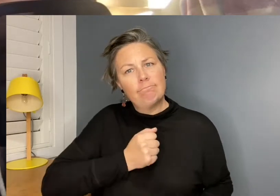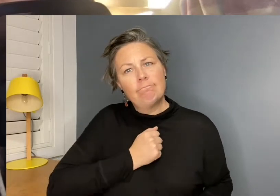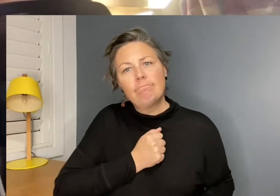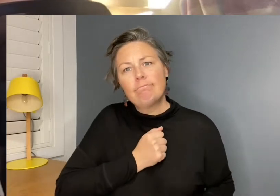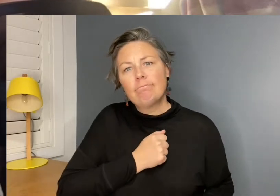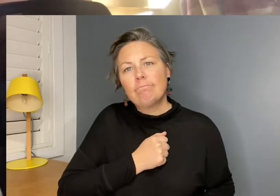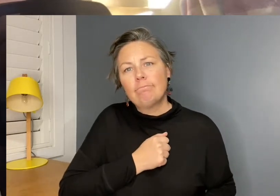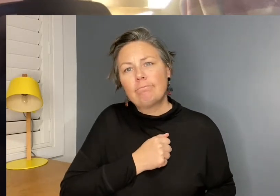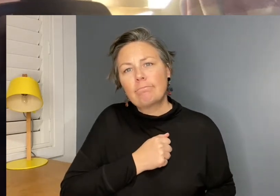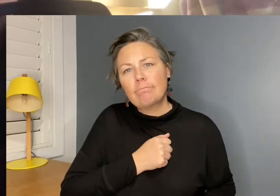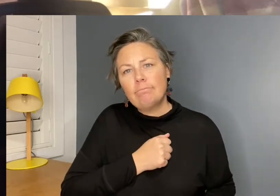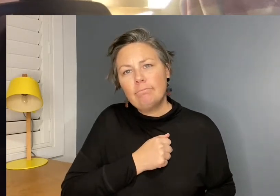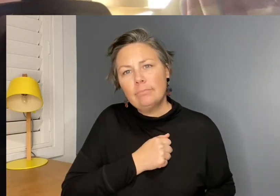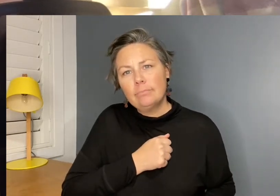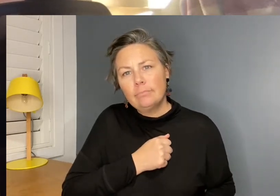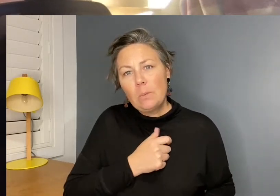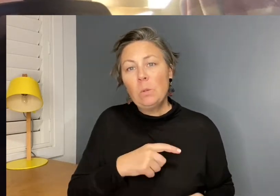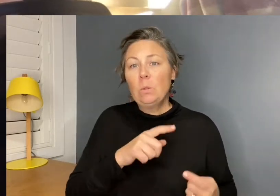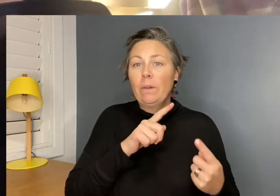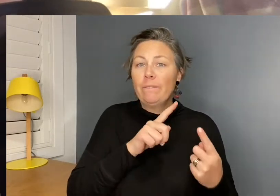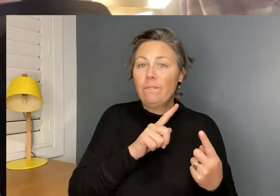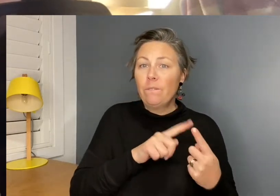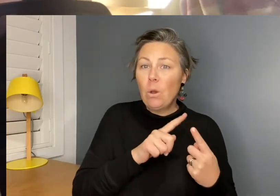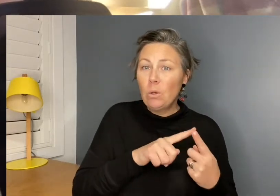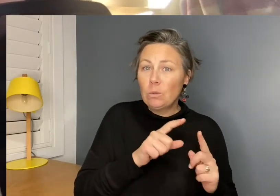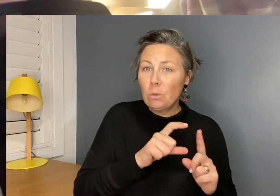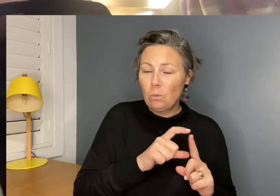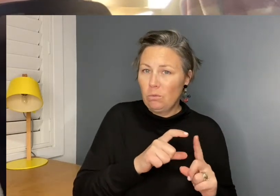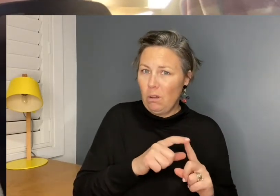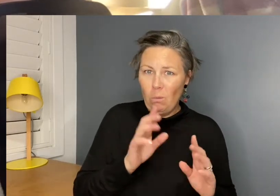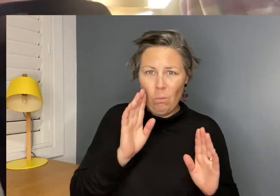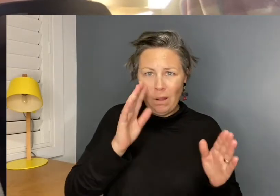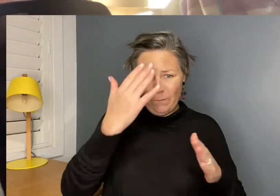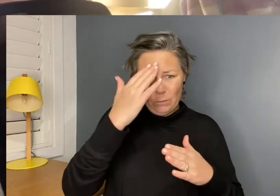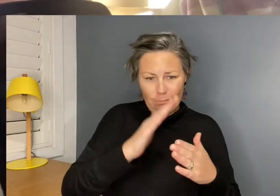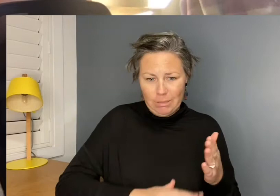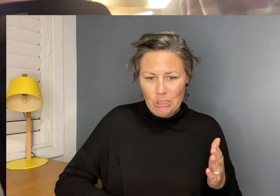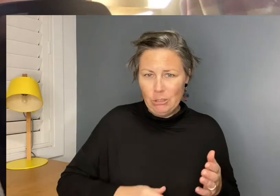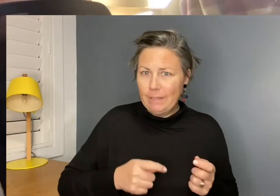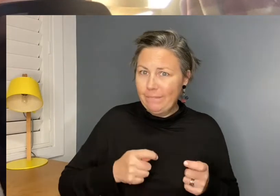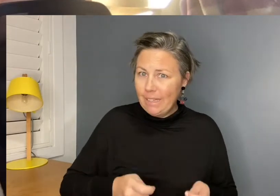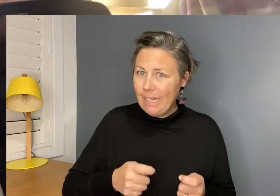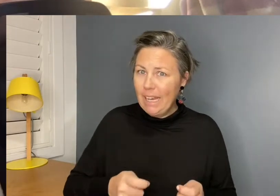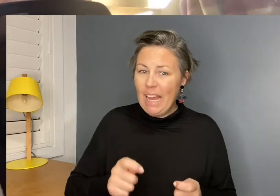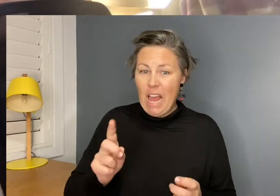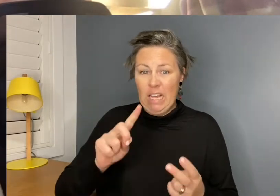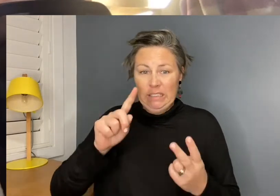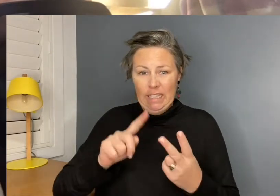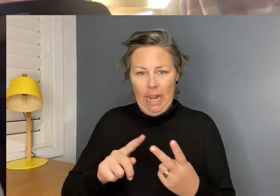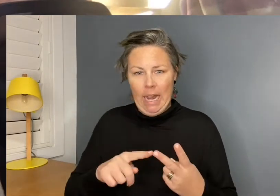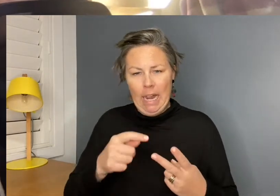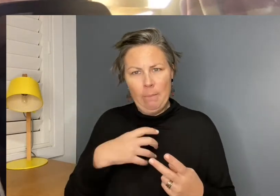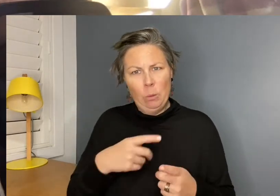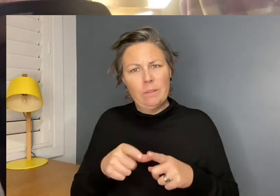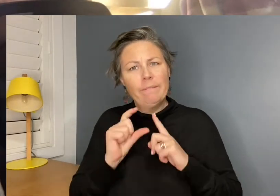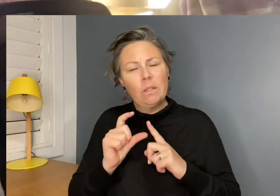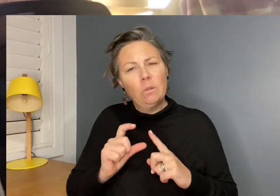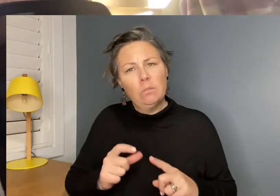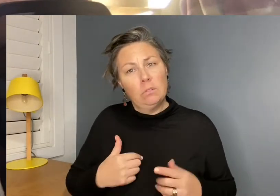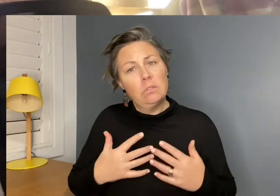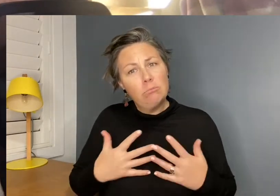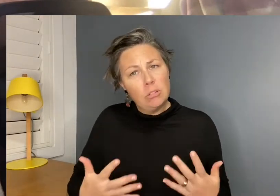do. I had a great breastfeeding experience with honey and it's been so much harder and more difficult this time. So that was a bit of a